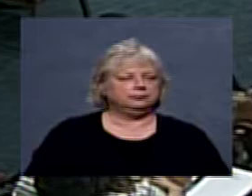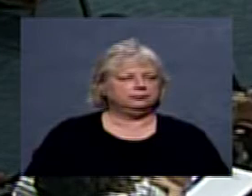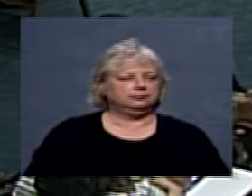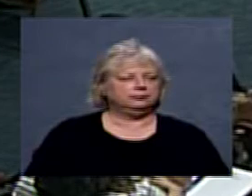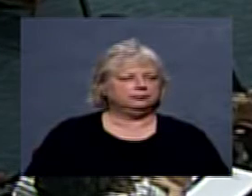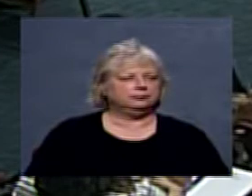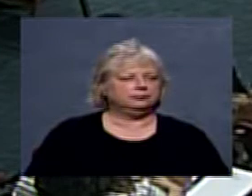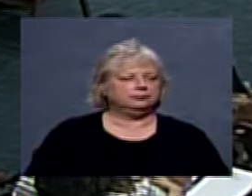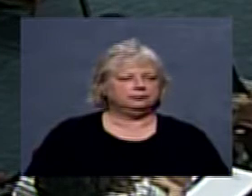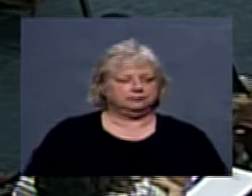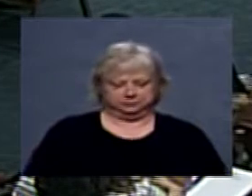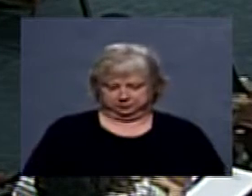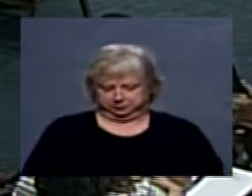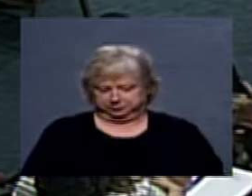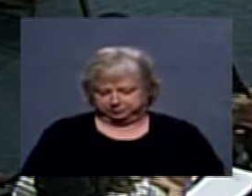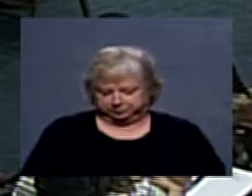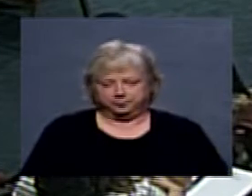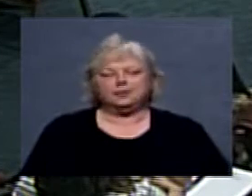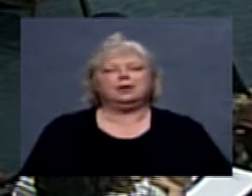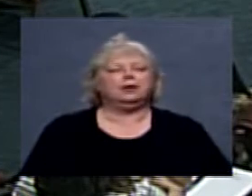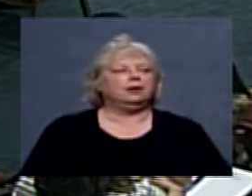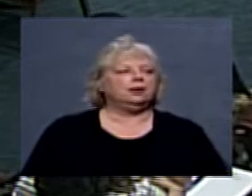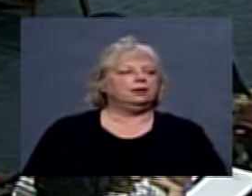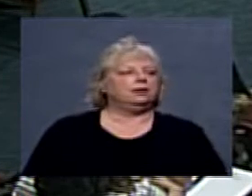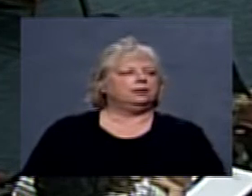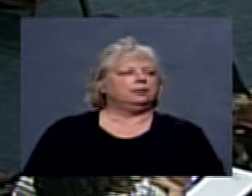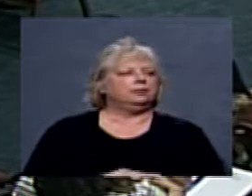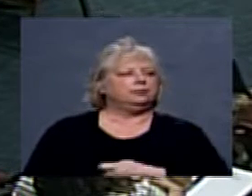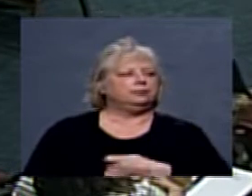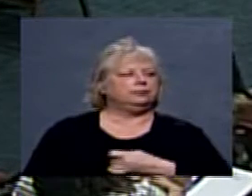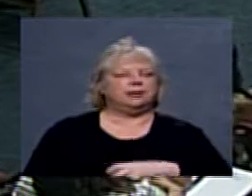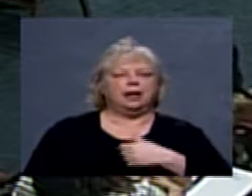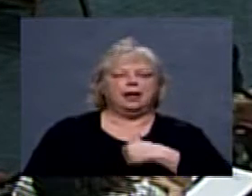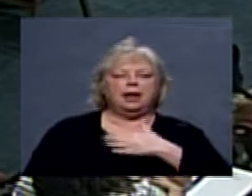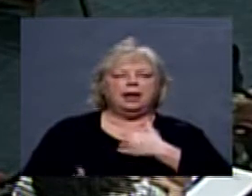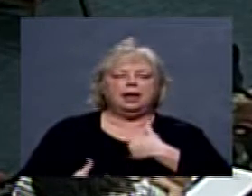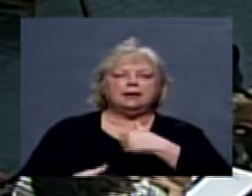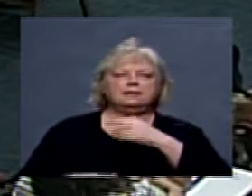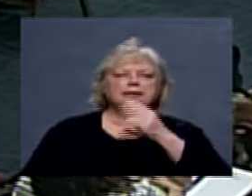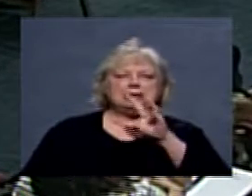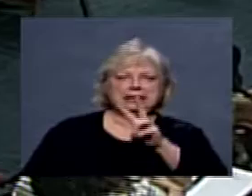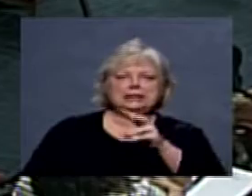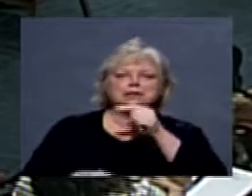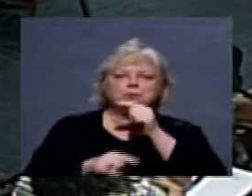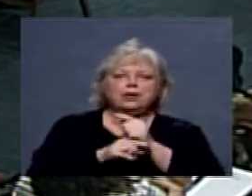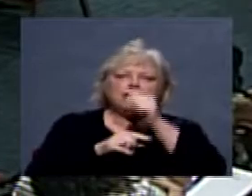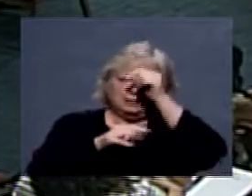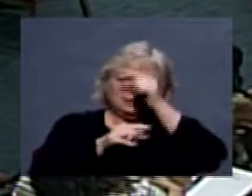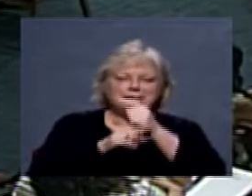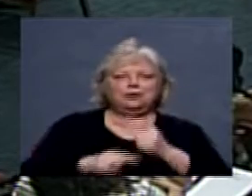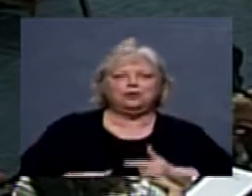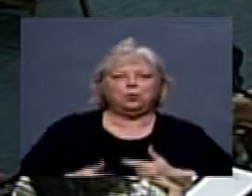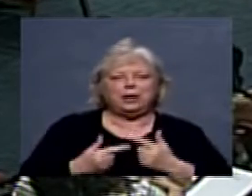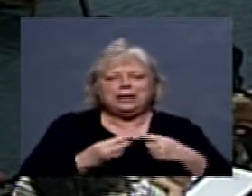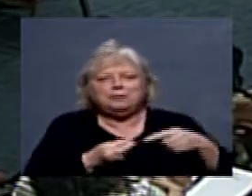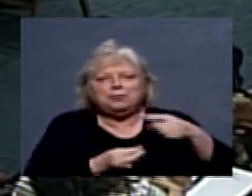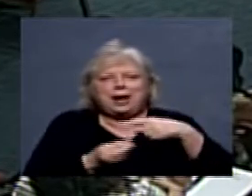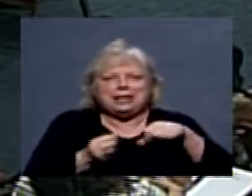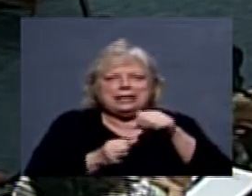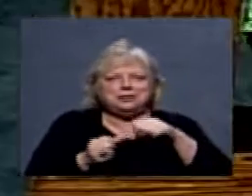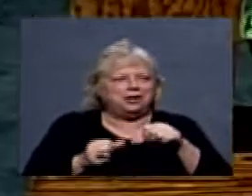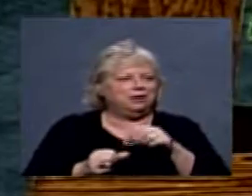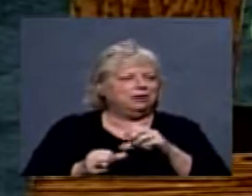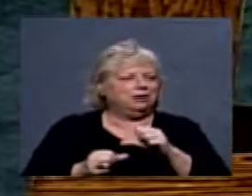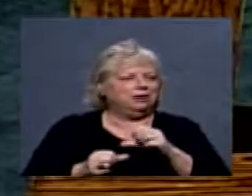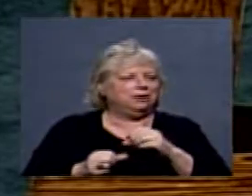I'm the oldest of the bunch. 6 brothers and sisters, and yes, we all live around each other. So I